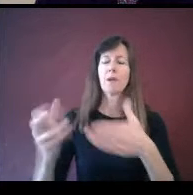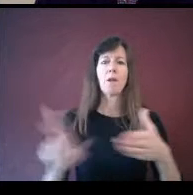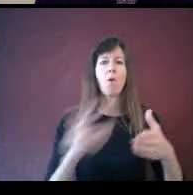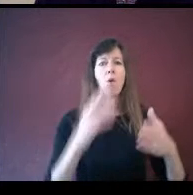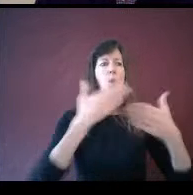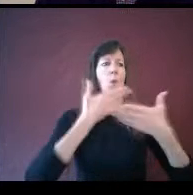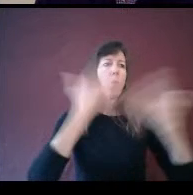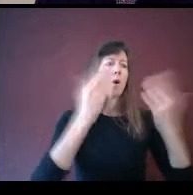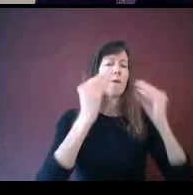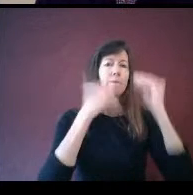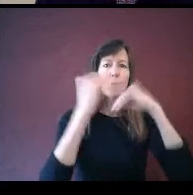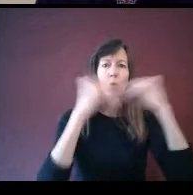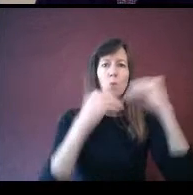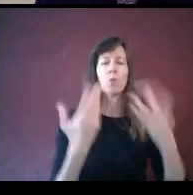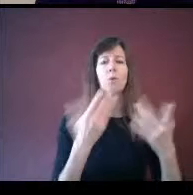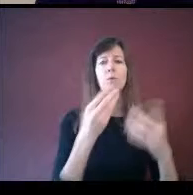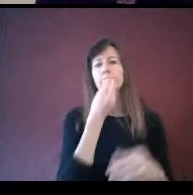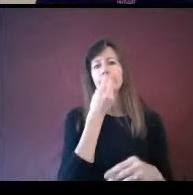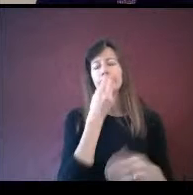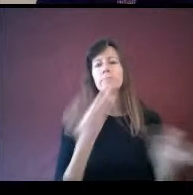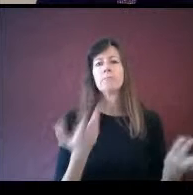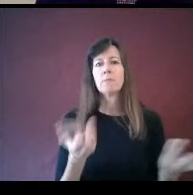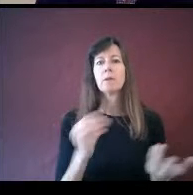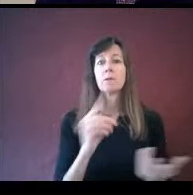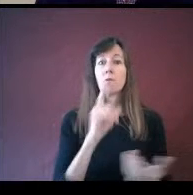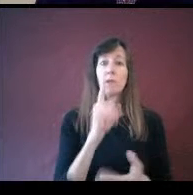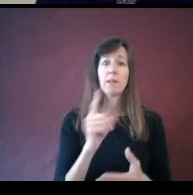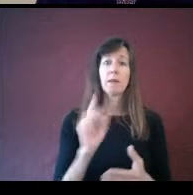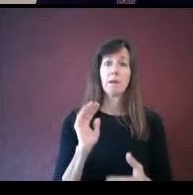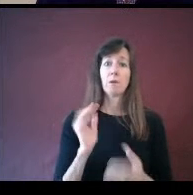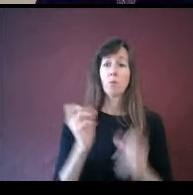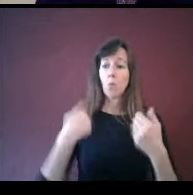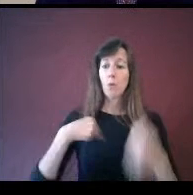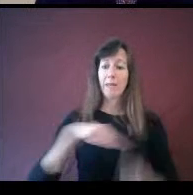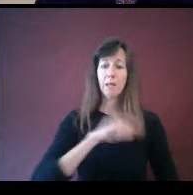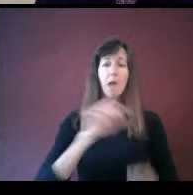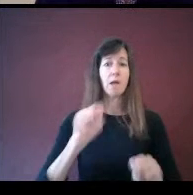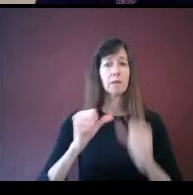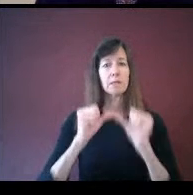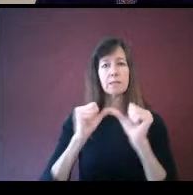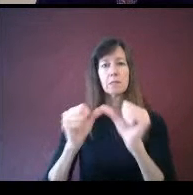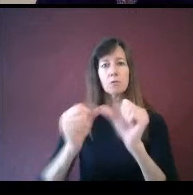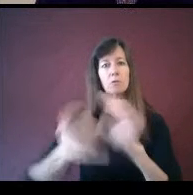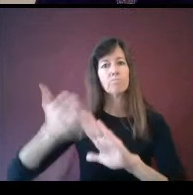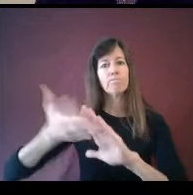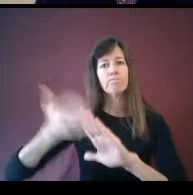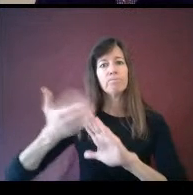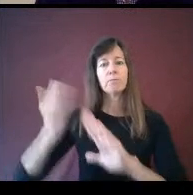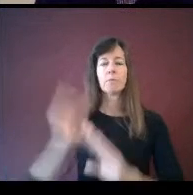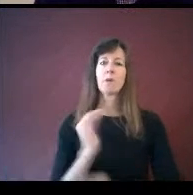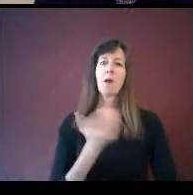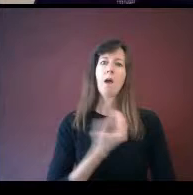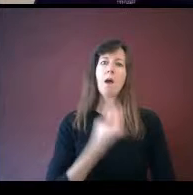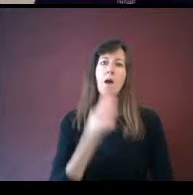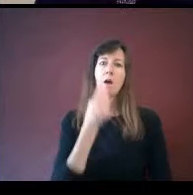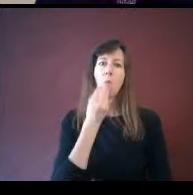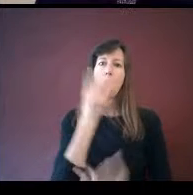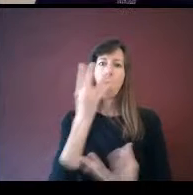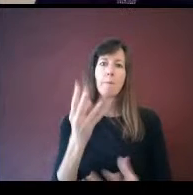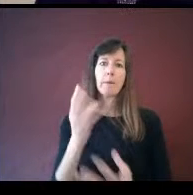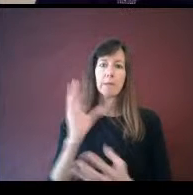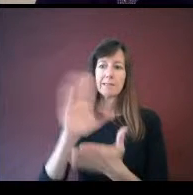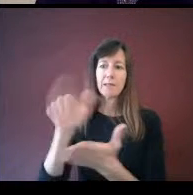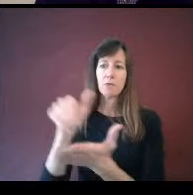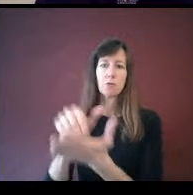run our warming center through these cold winter months, and so many other things that we do.